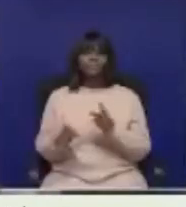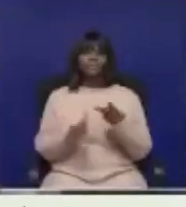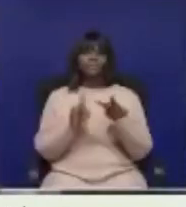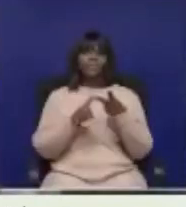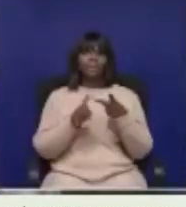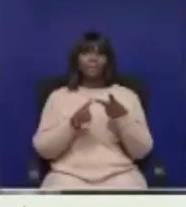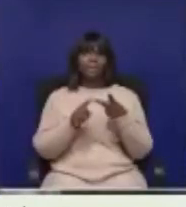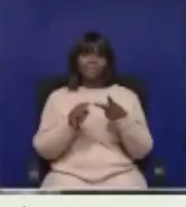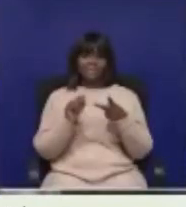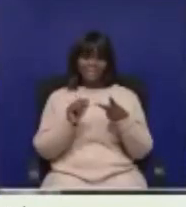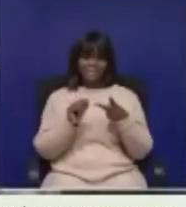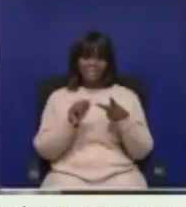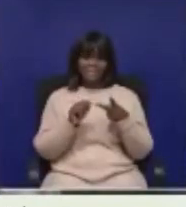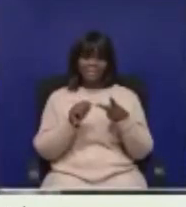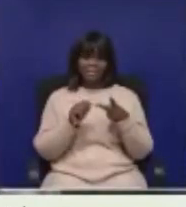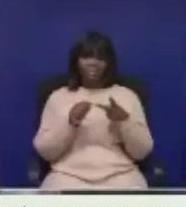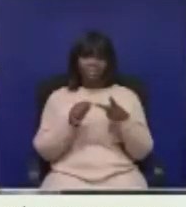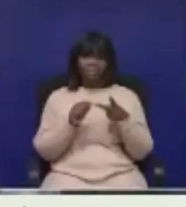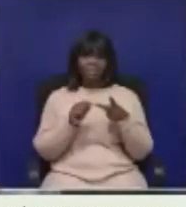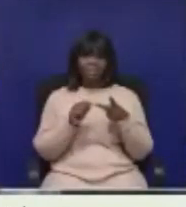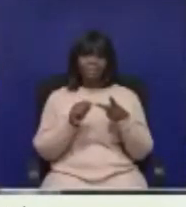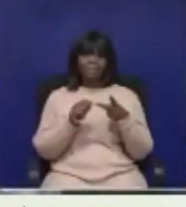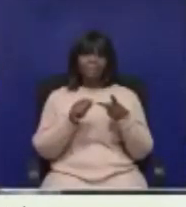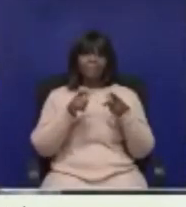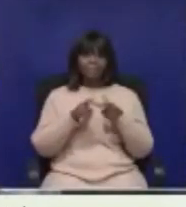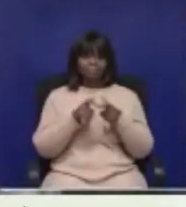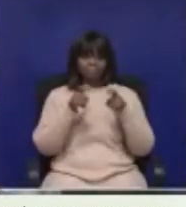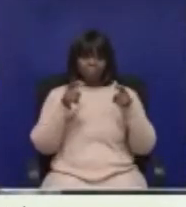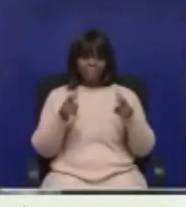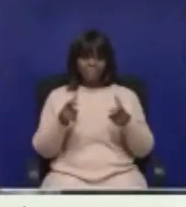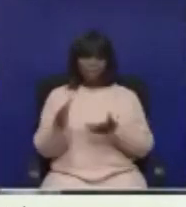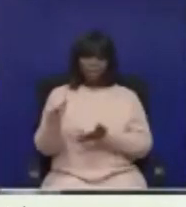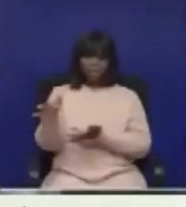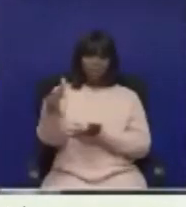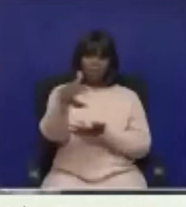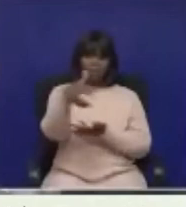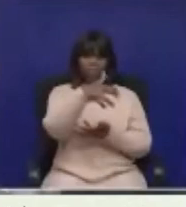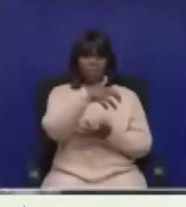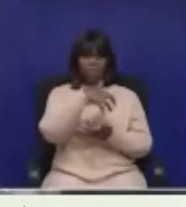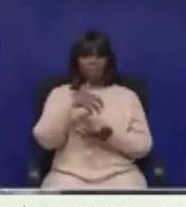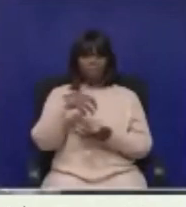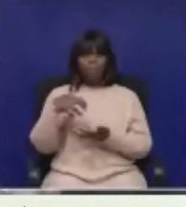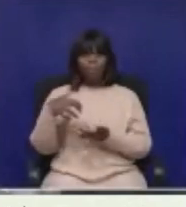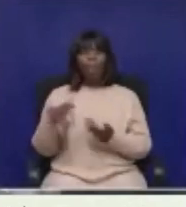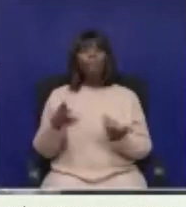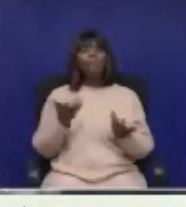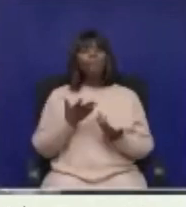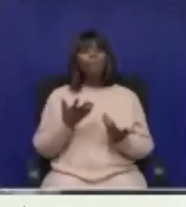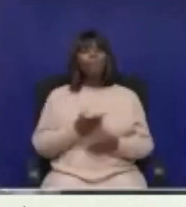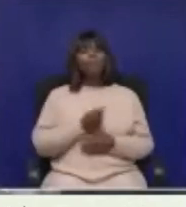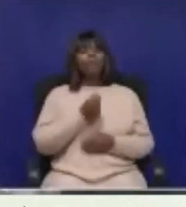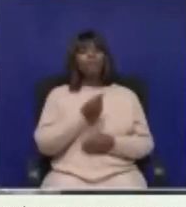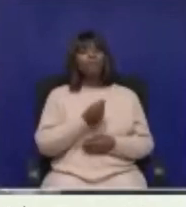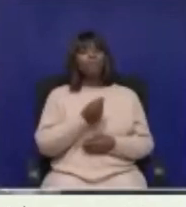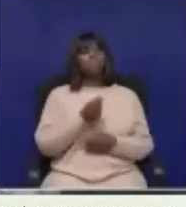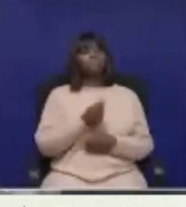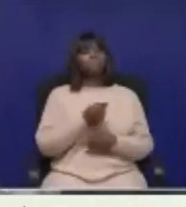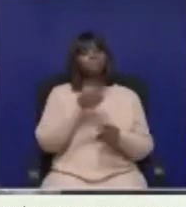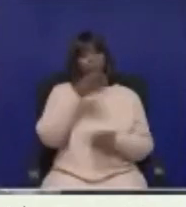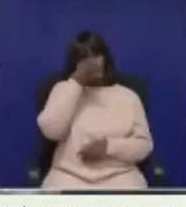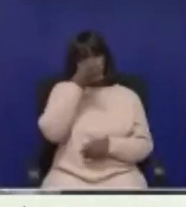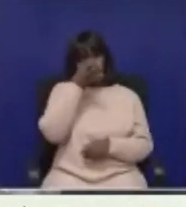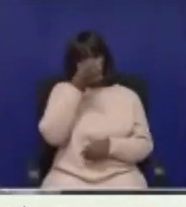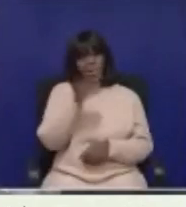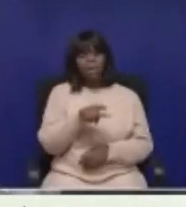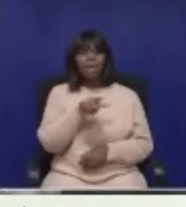own, it's a major revenue source, the fuel levy. What we're talking about here